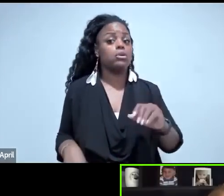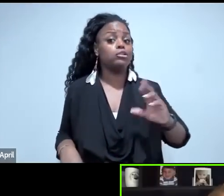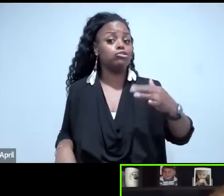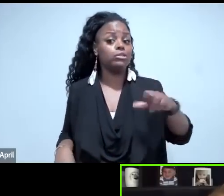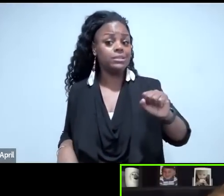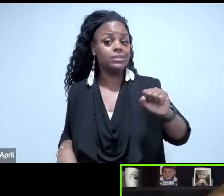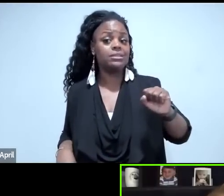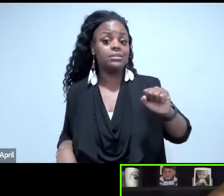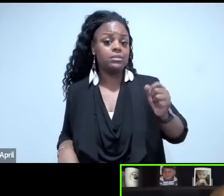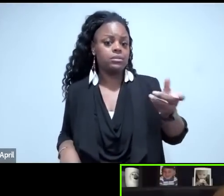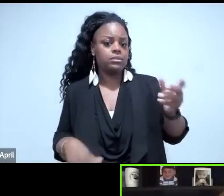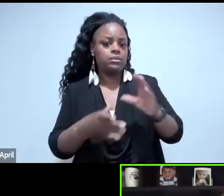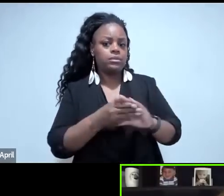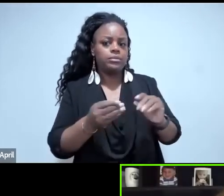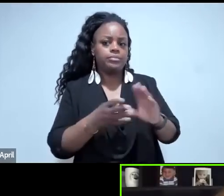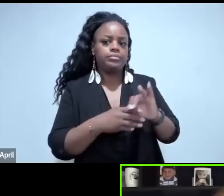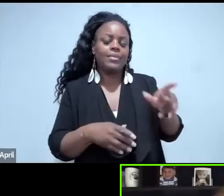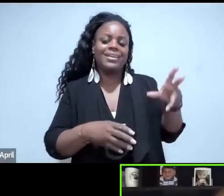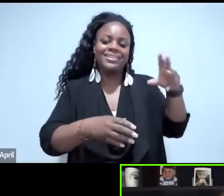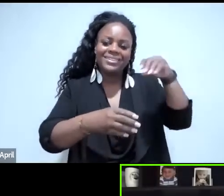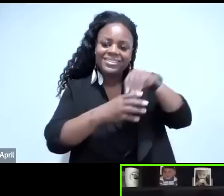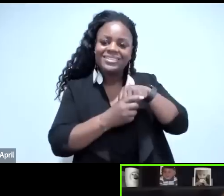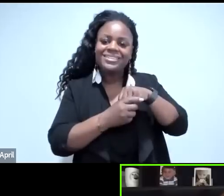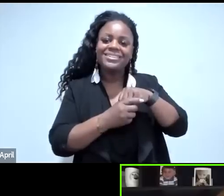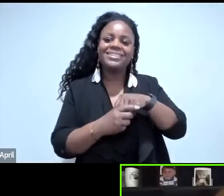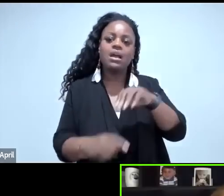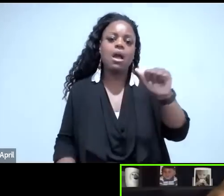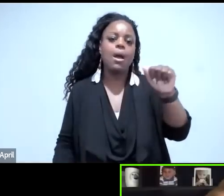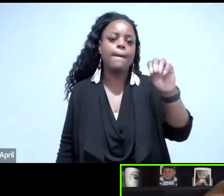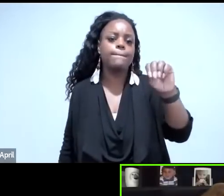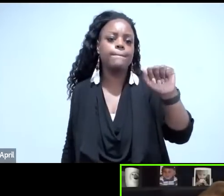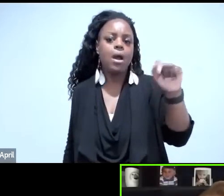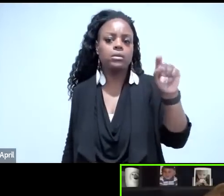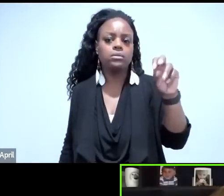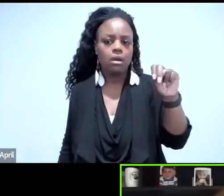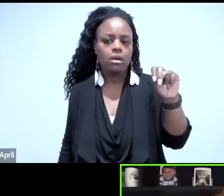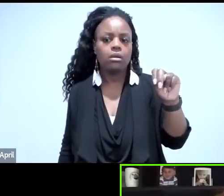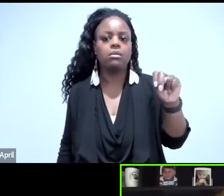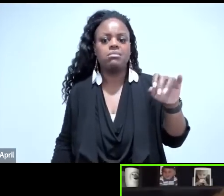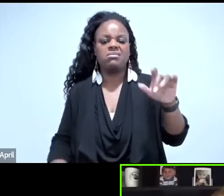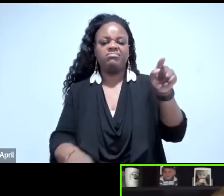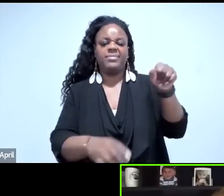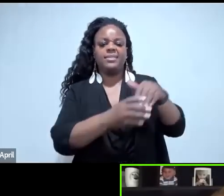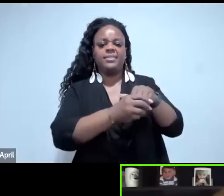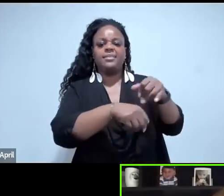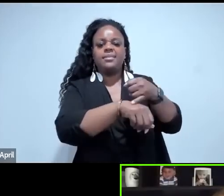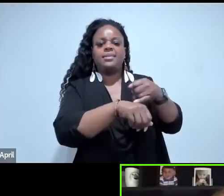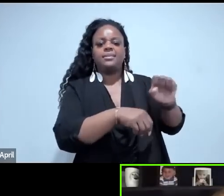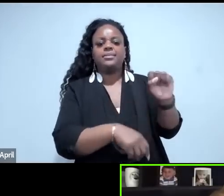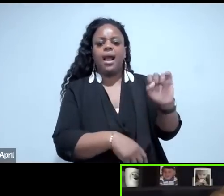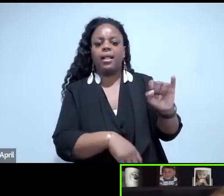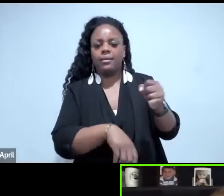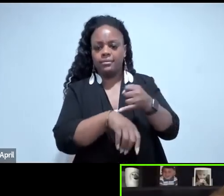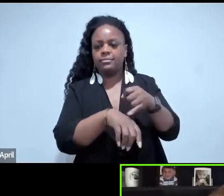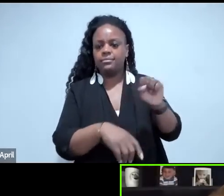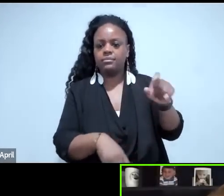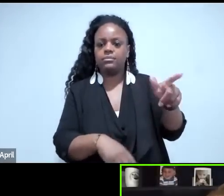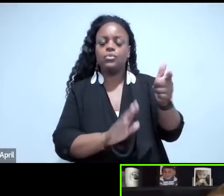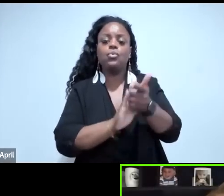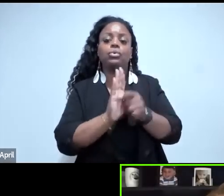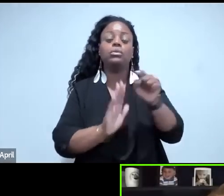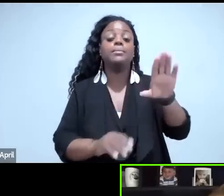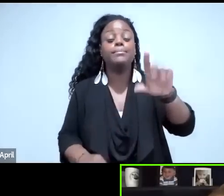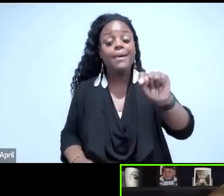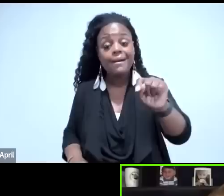Amazon, get them to the table. He's working on that too with all the lawyers, but we need to get around the people who have had these